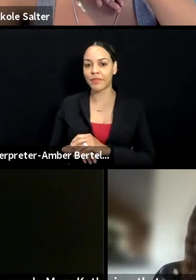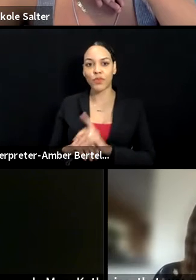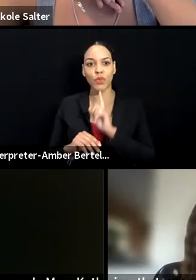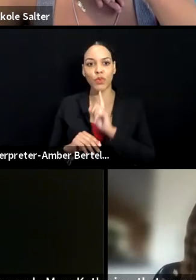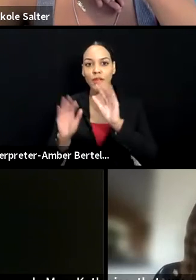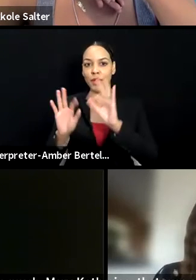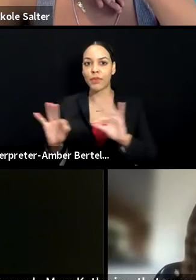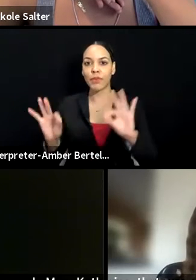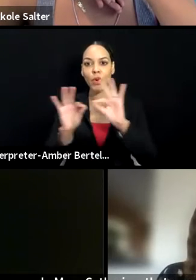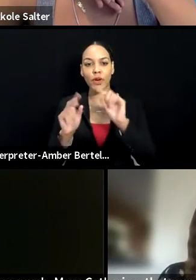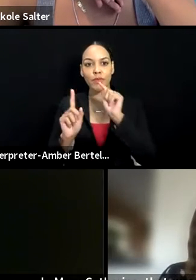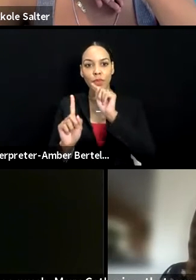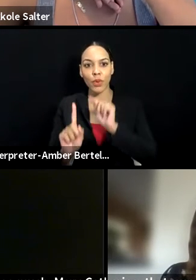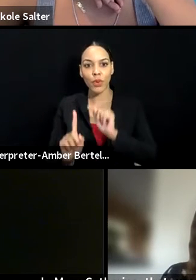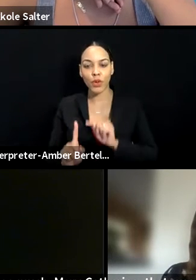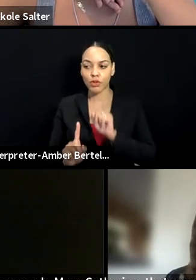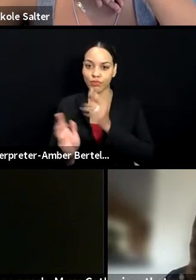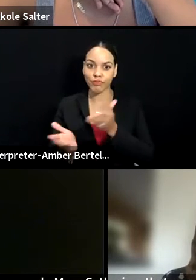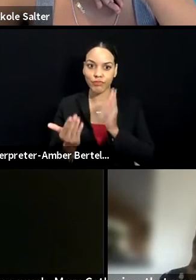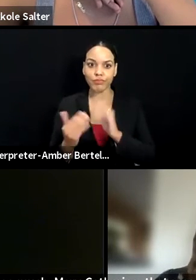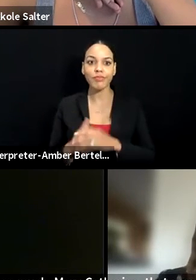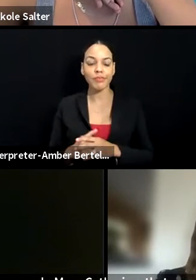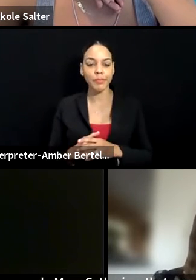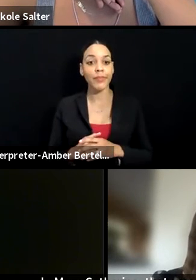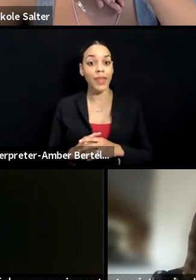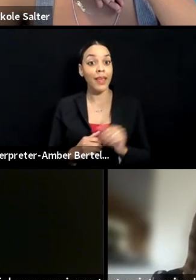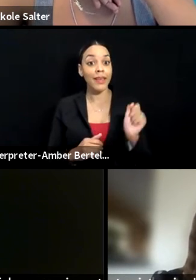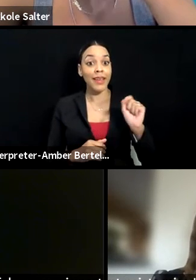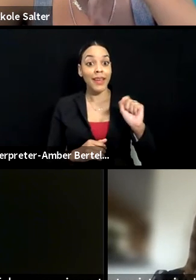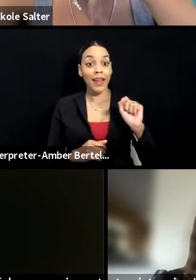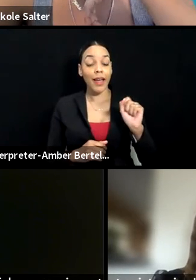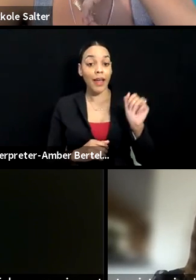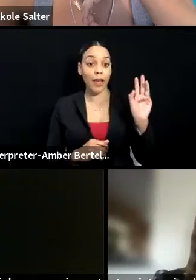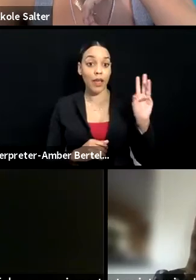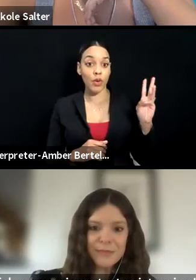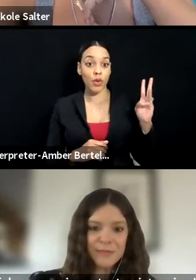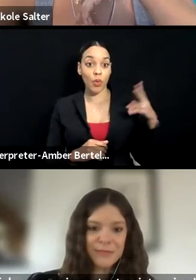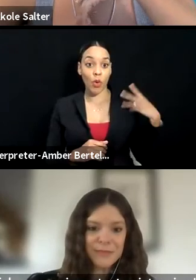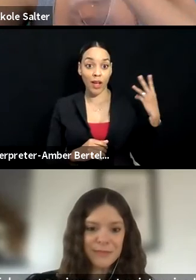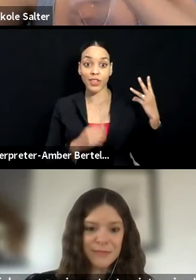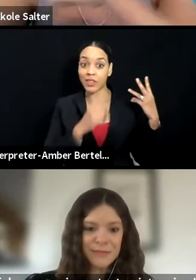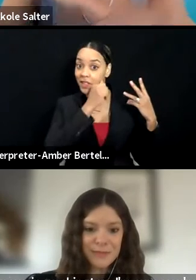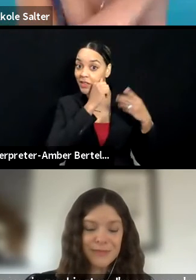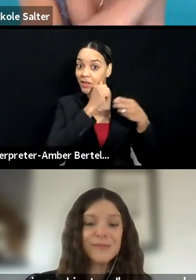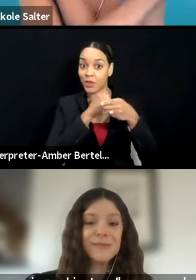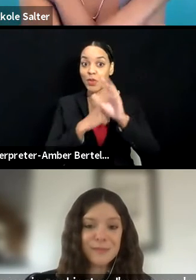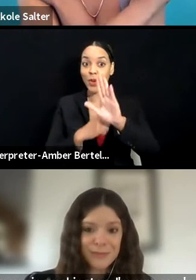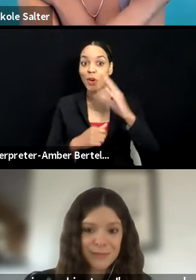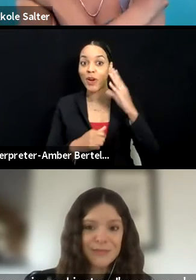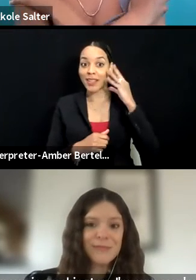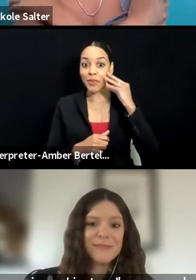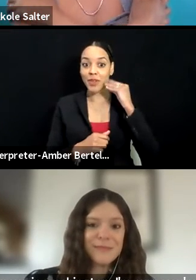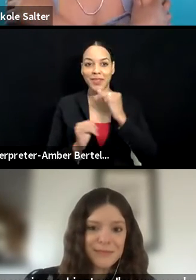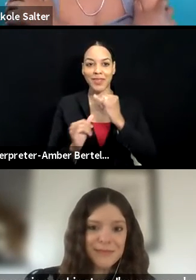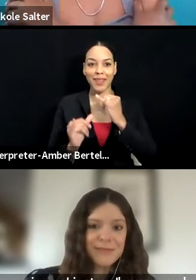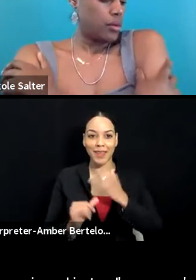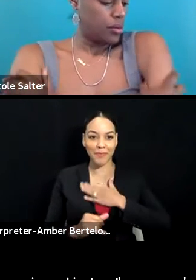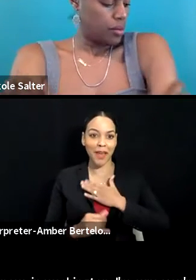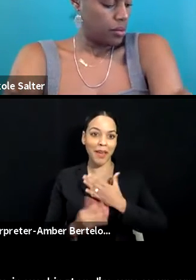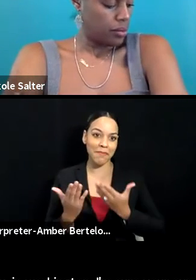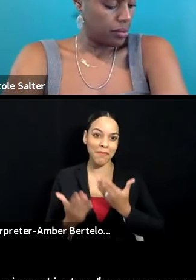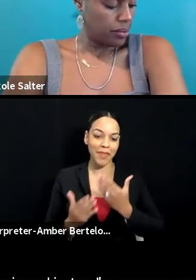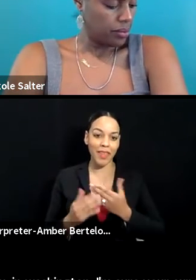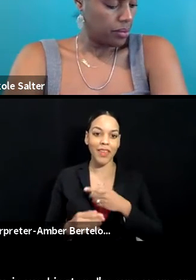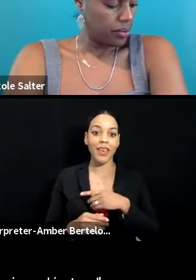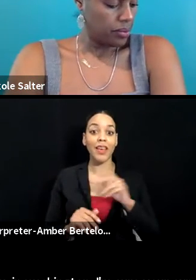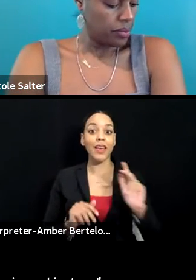important points raised. And yeah, you know, in Washington, I'm sure your experience is the same as mine. It's the